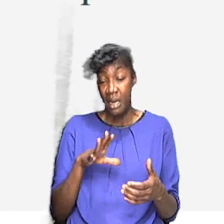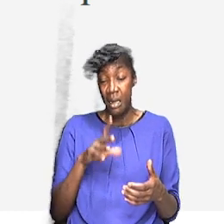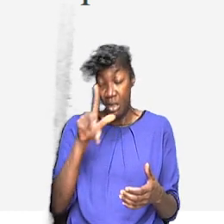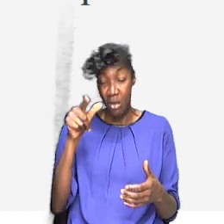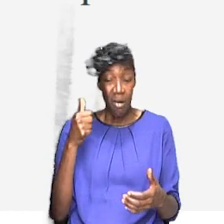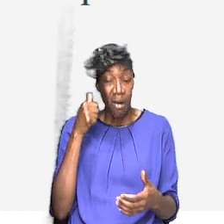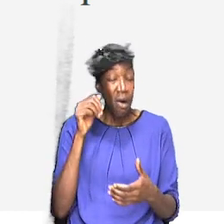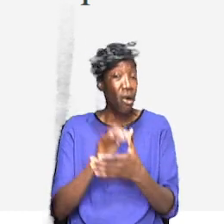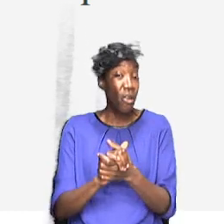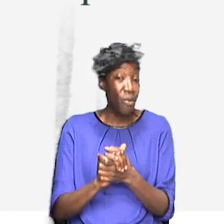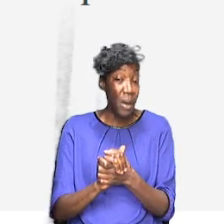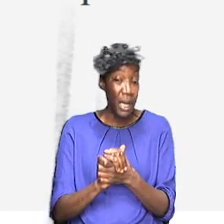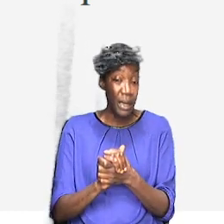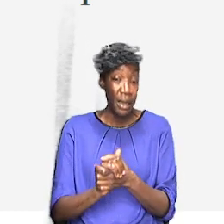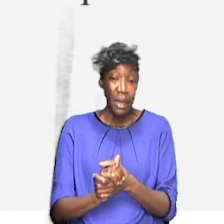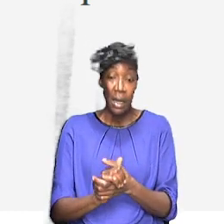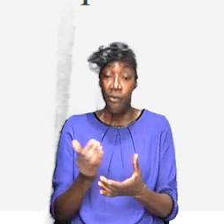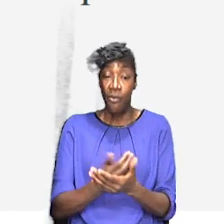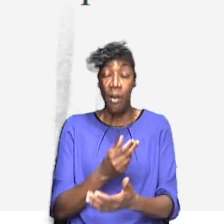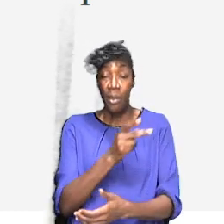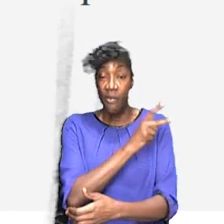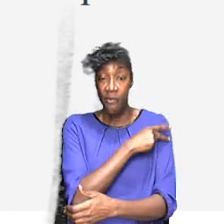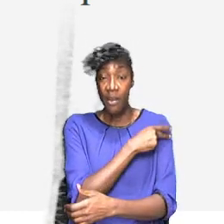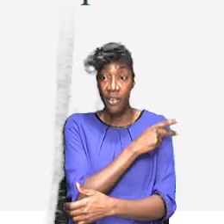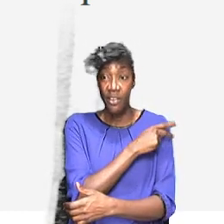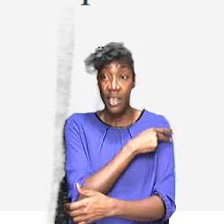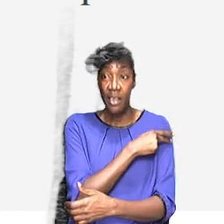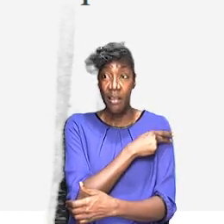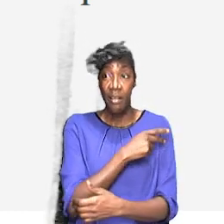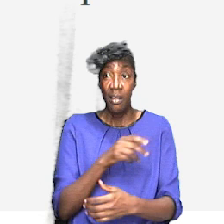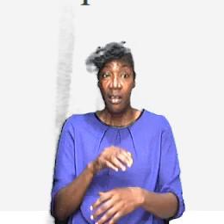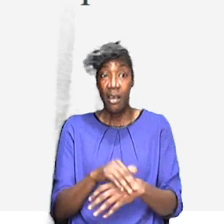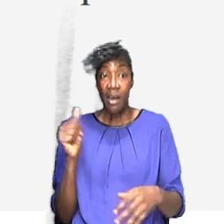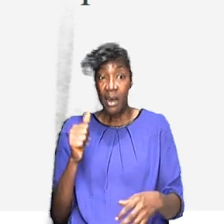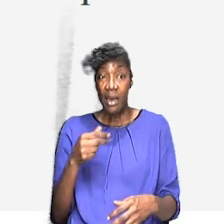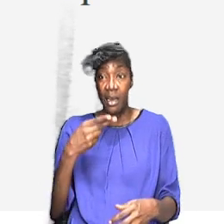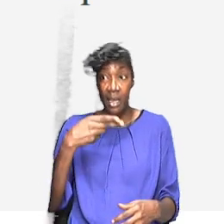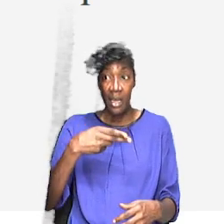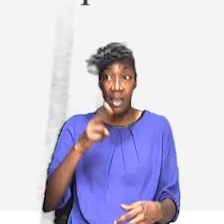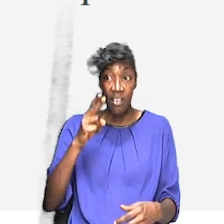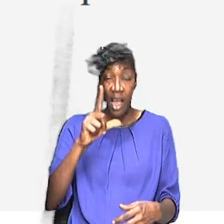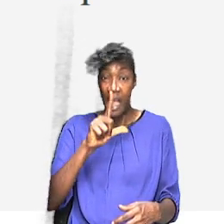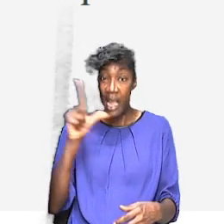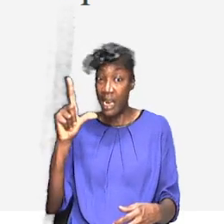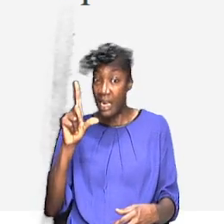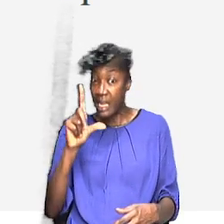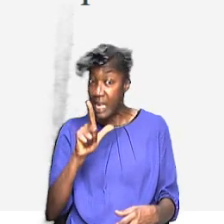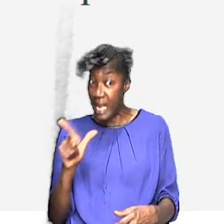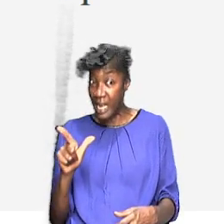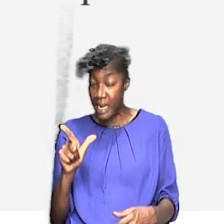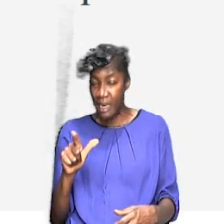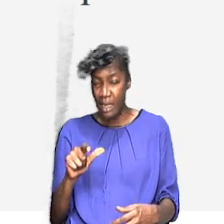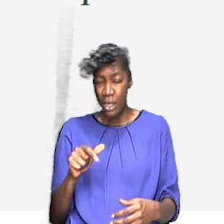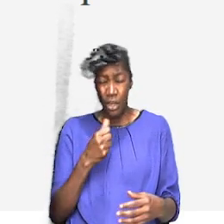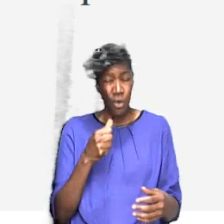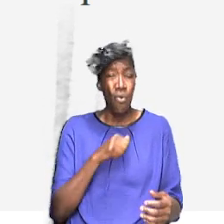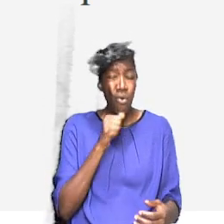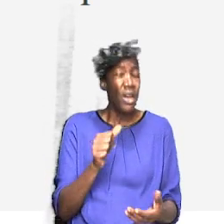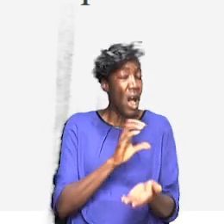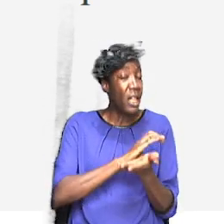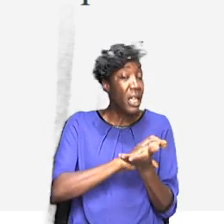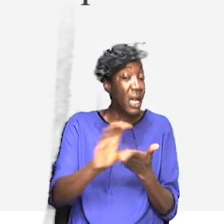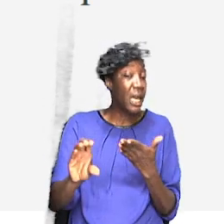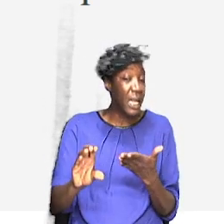from a set of Pharisees that were called the Hillel, who believe that if you should do any uncleanness be found in you, for